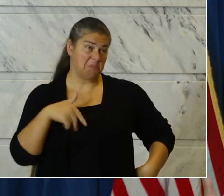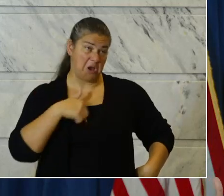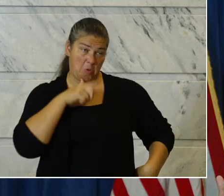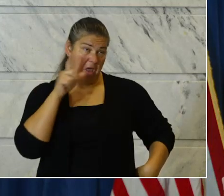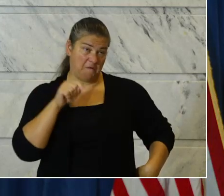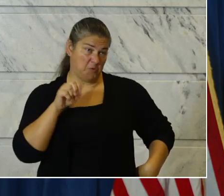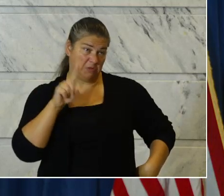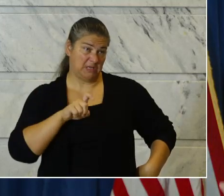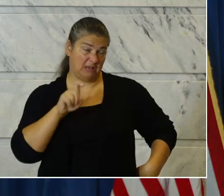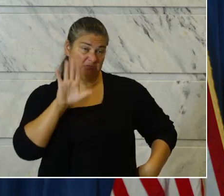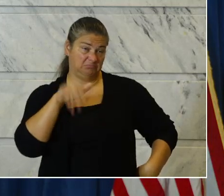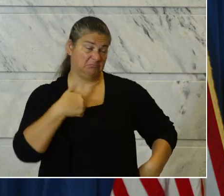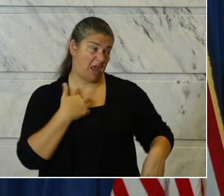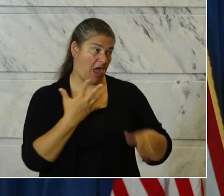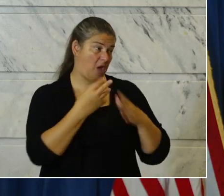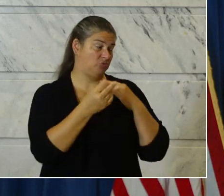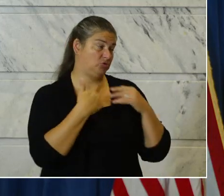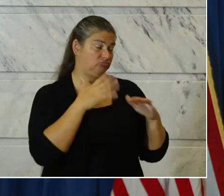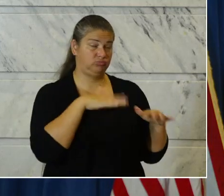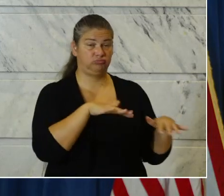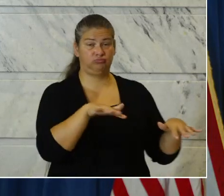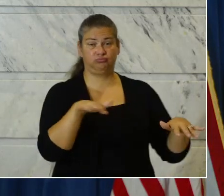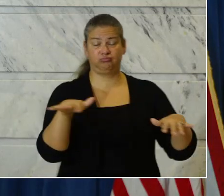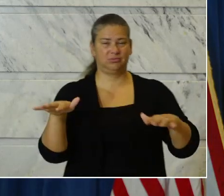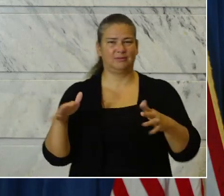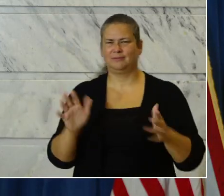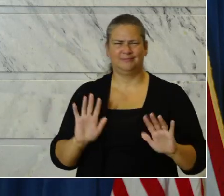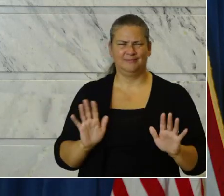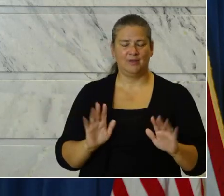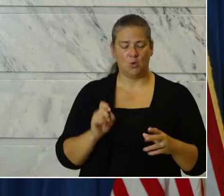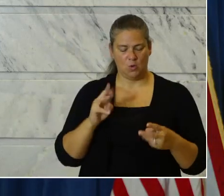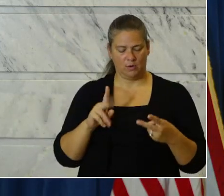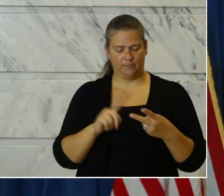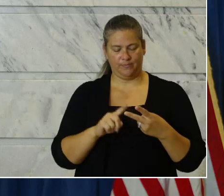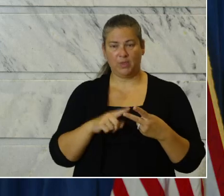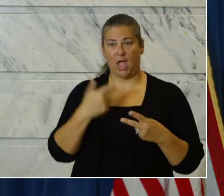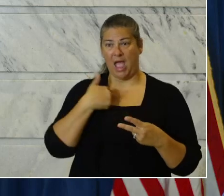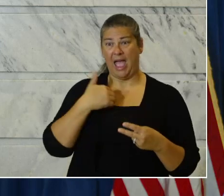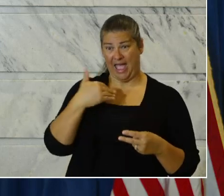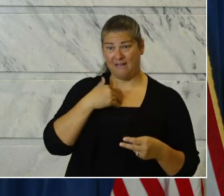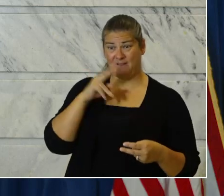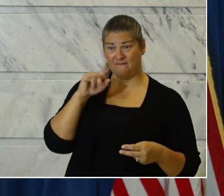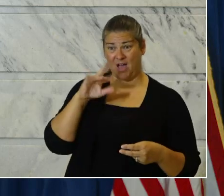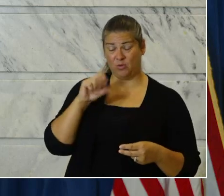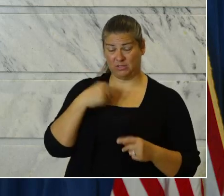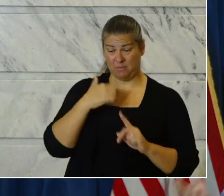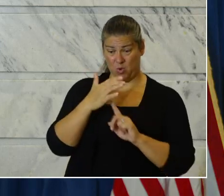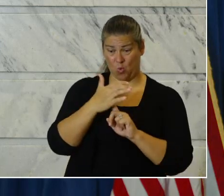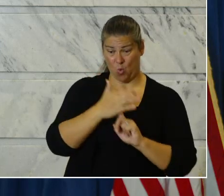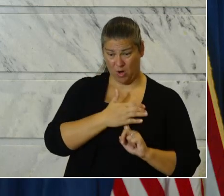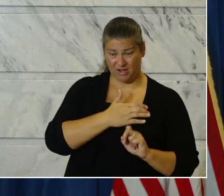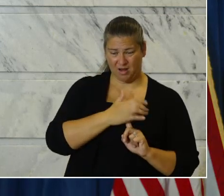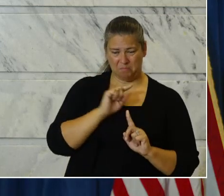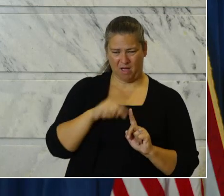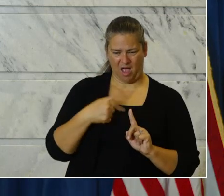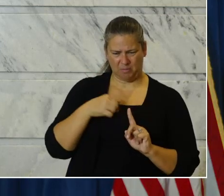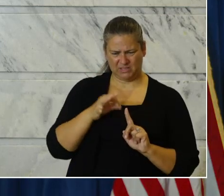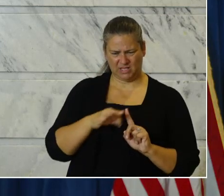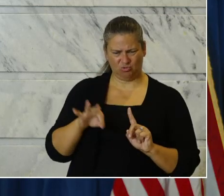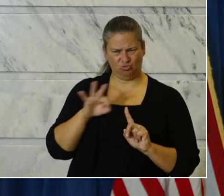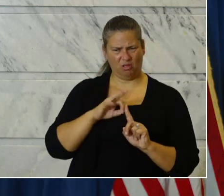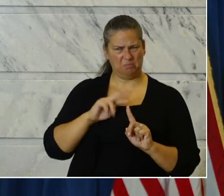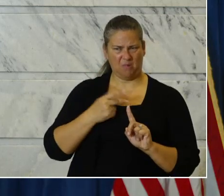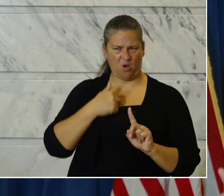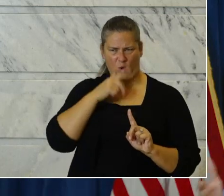just spreads the virus. Or two, trying to say I have the virus or I'm quarantined, but I should be called essential, which means I don't have to be at home